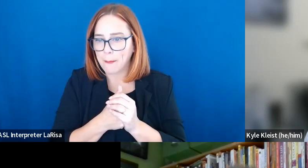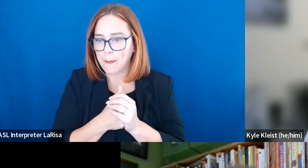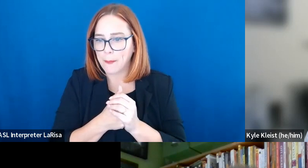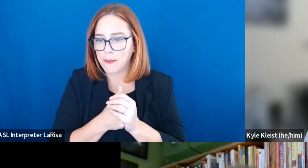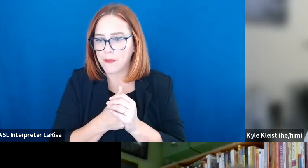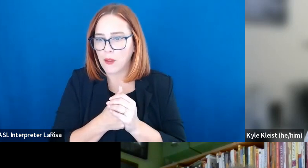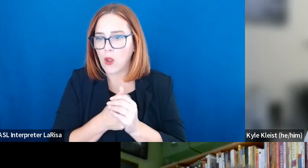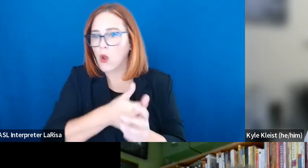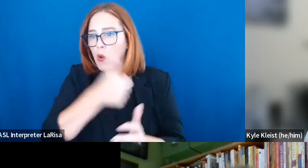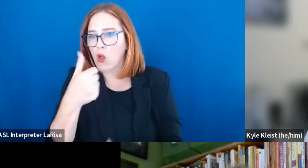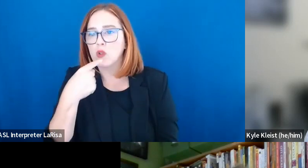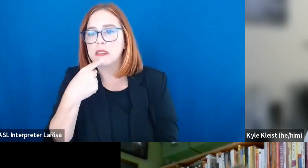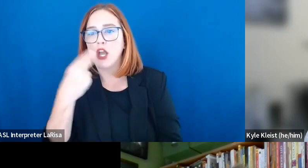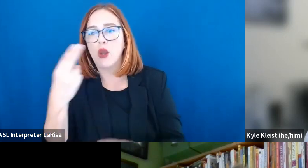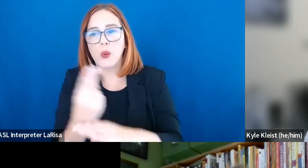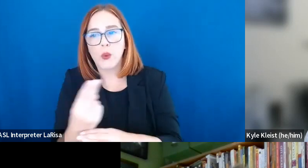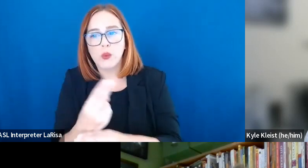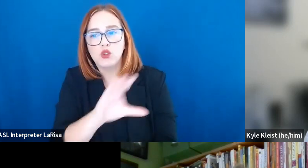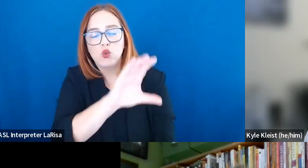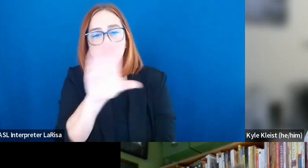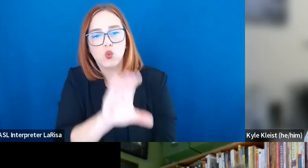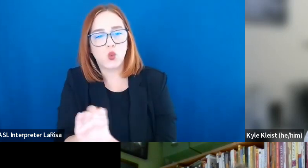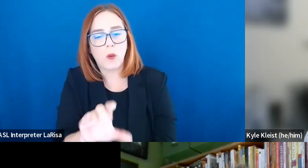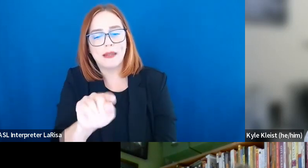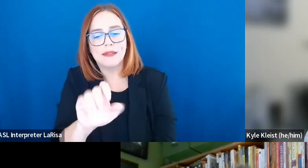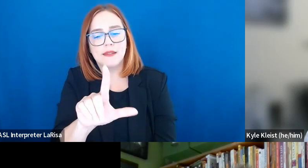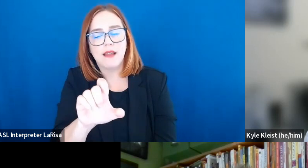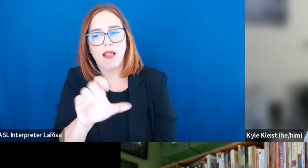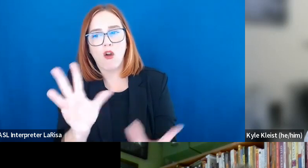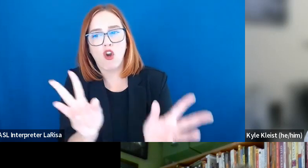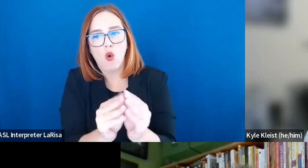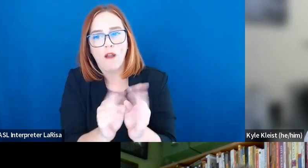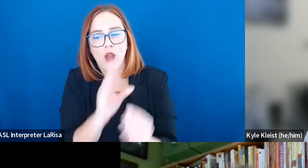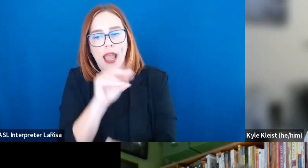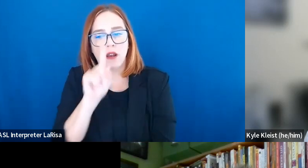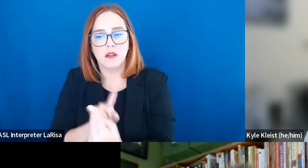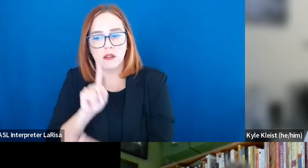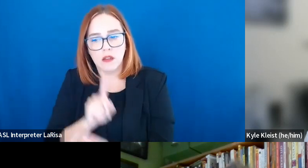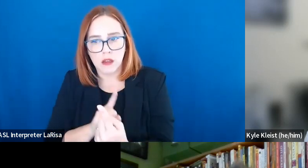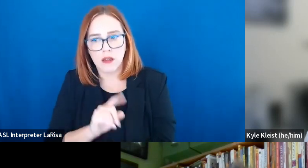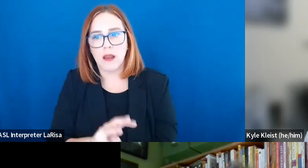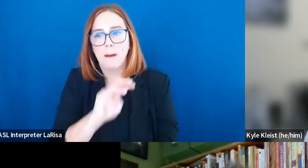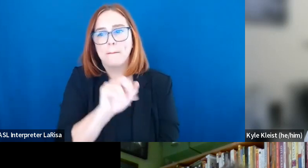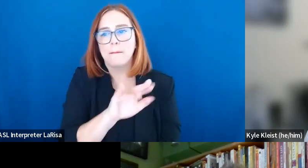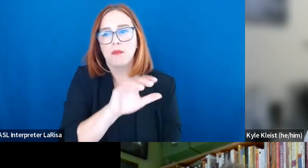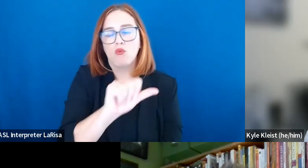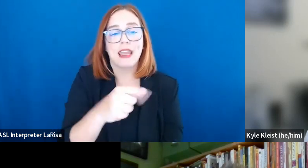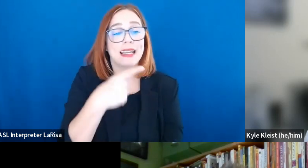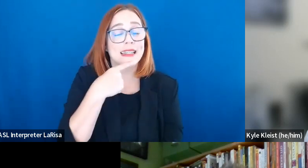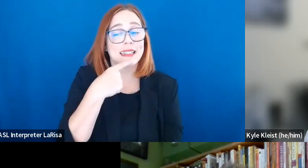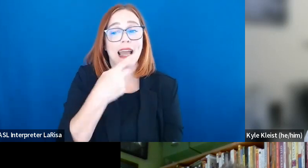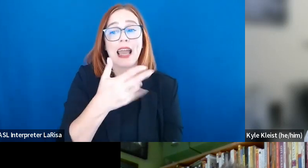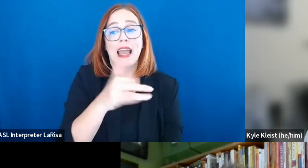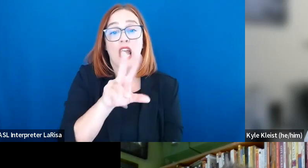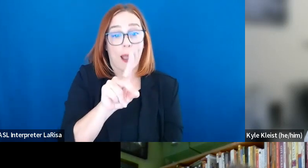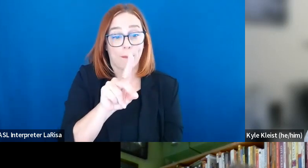Zoom, teleconference, and in person. Maria says, hi, Maria Cordova says, hi, hybrid and in